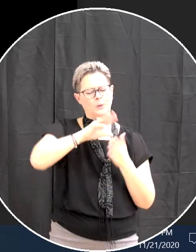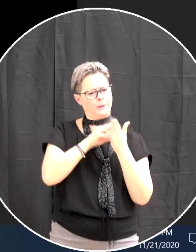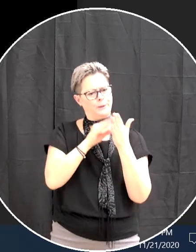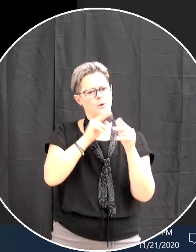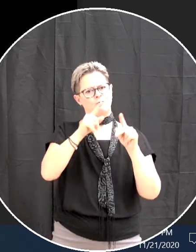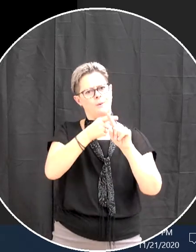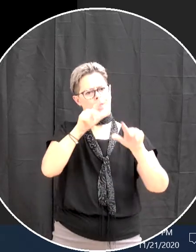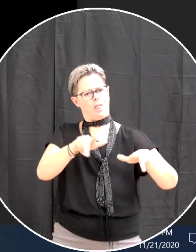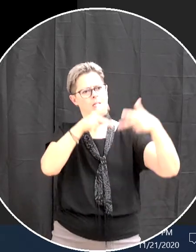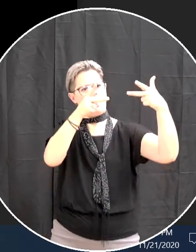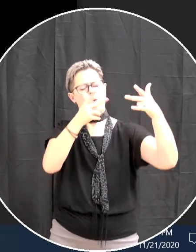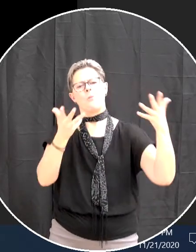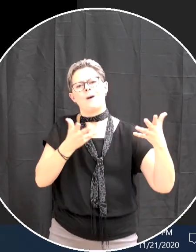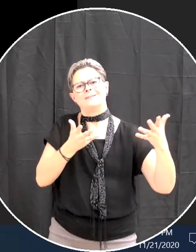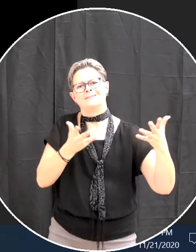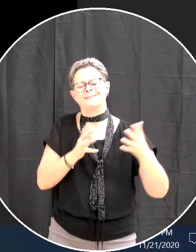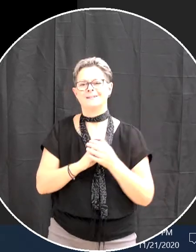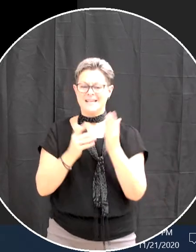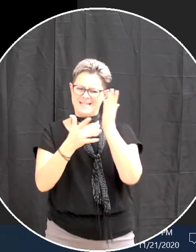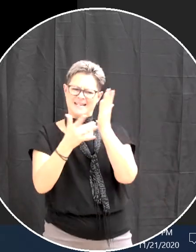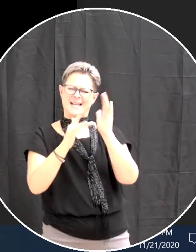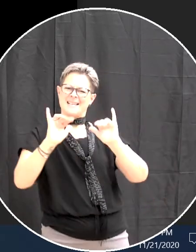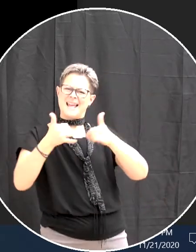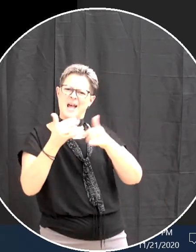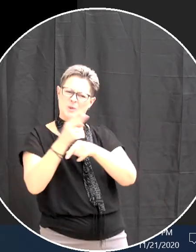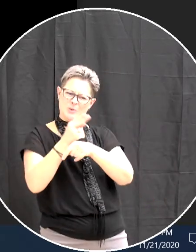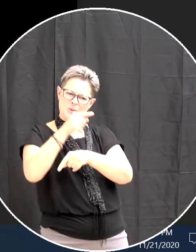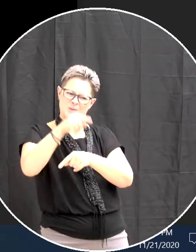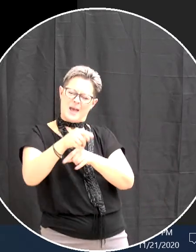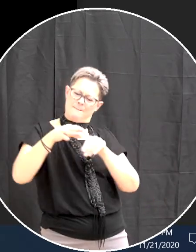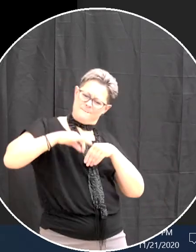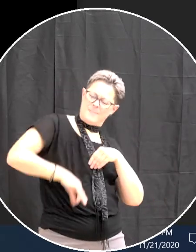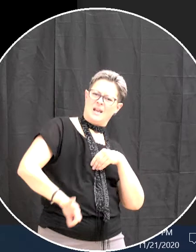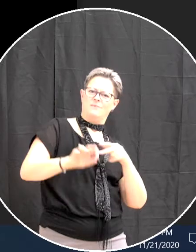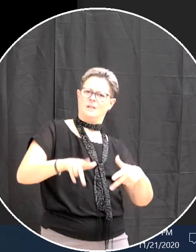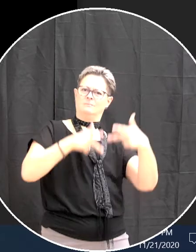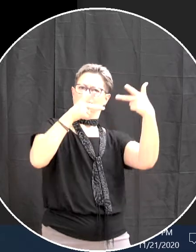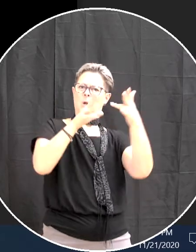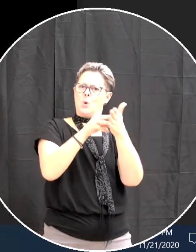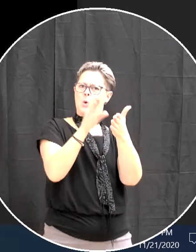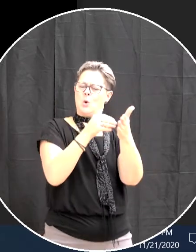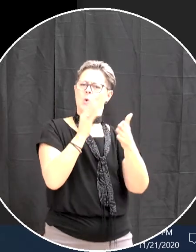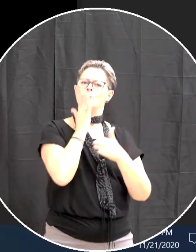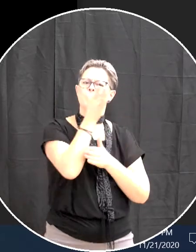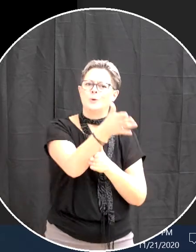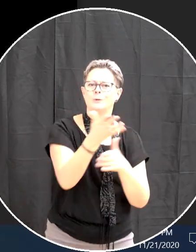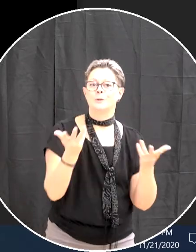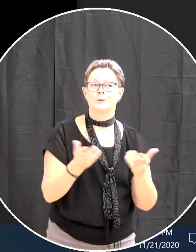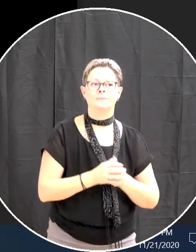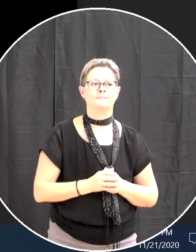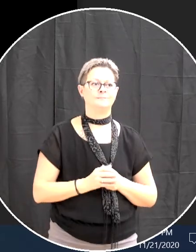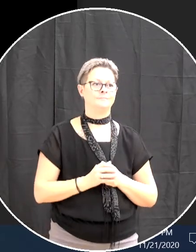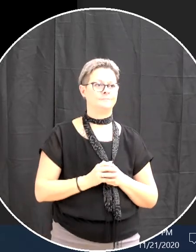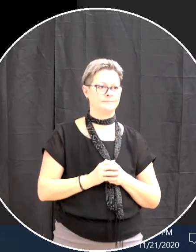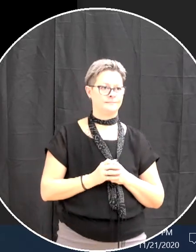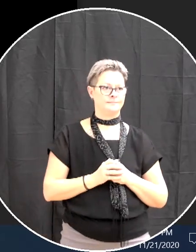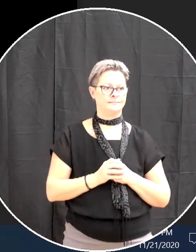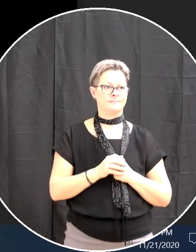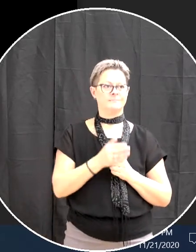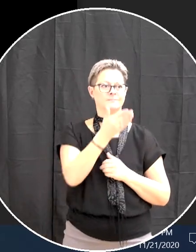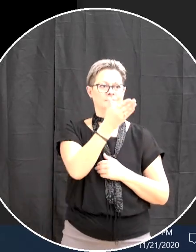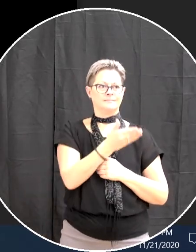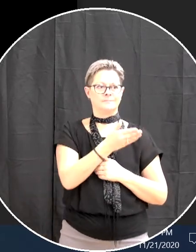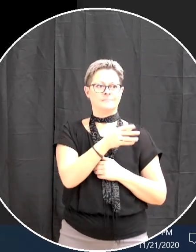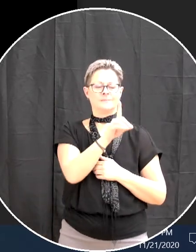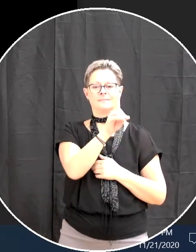learning? And how can technology be best leveraged for learning in the future? There will be bumps along the way for both educators